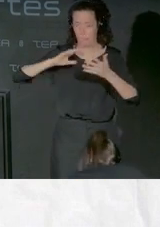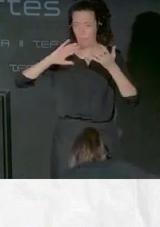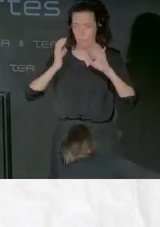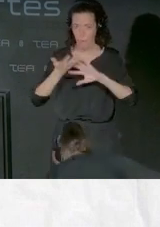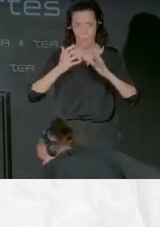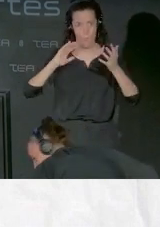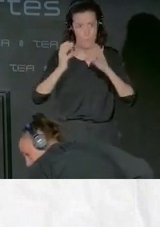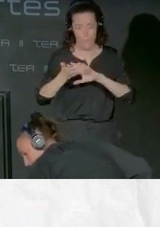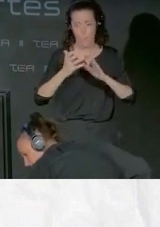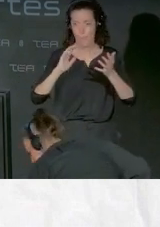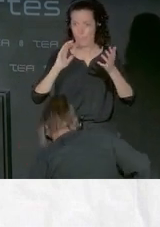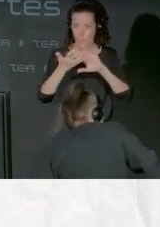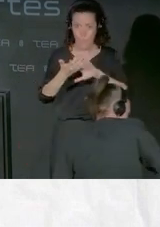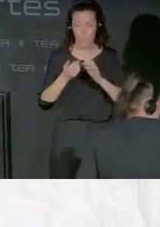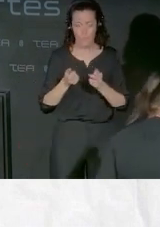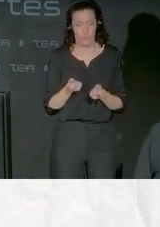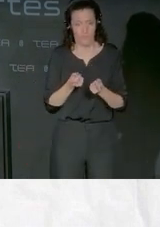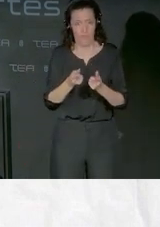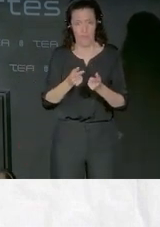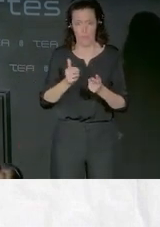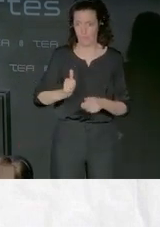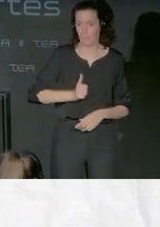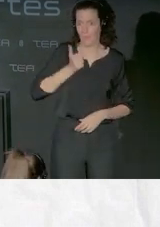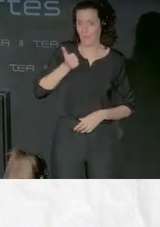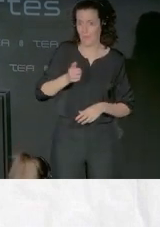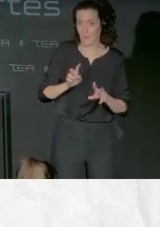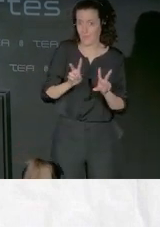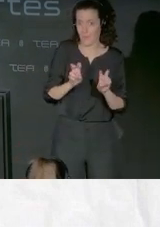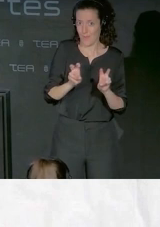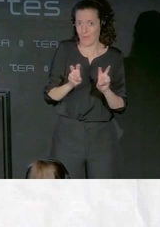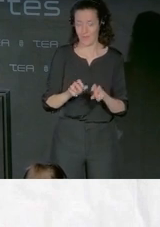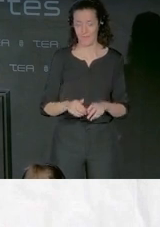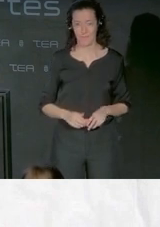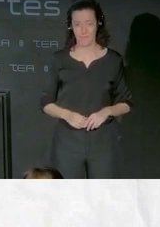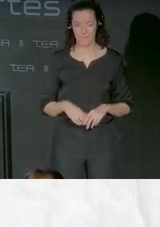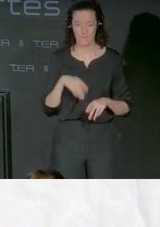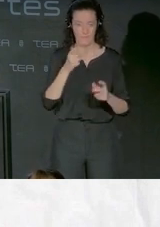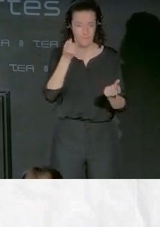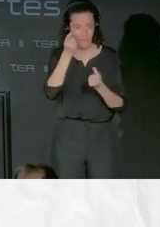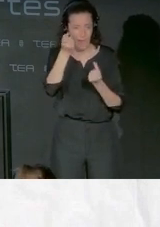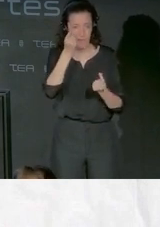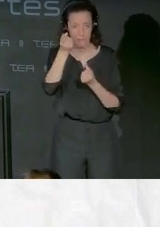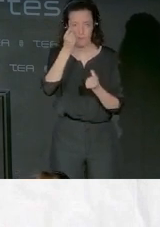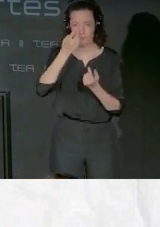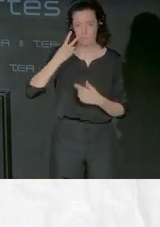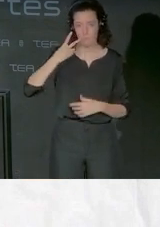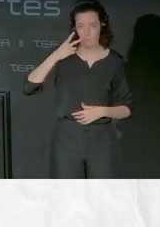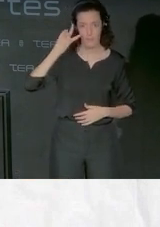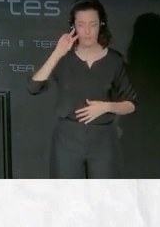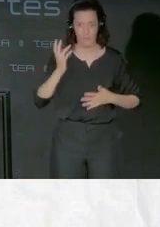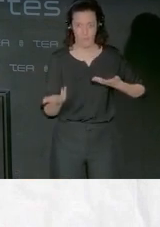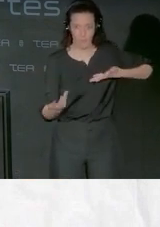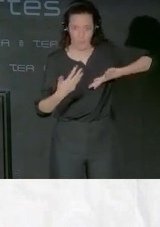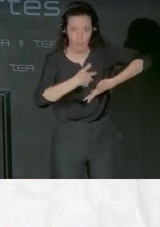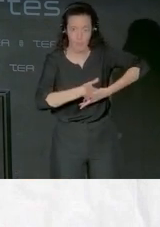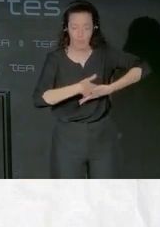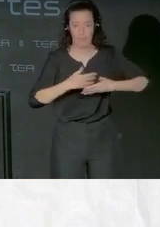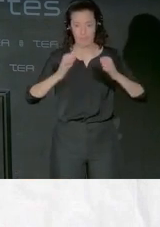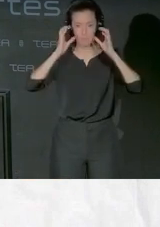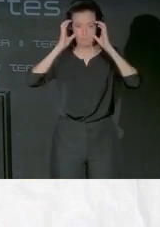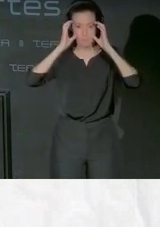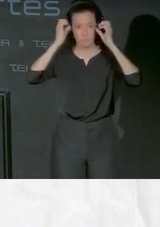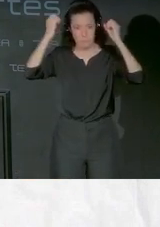opportunities, whether data, AI, or immersive experiences. And consumer behavior,